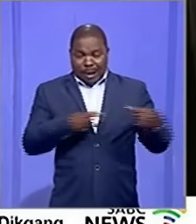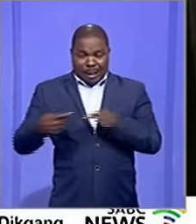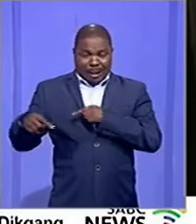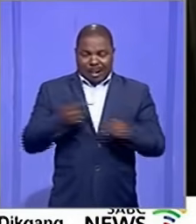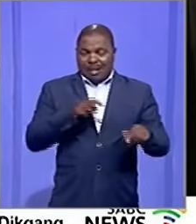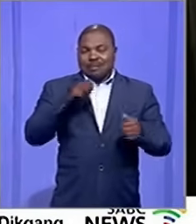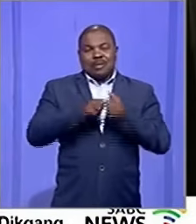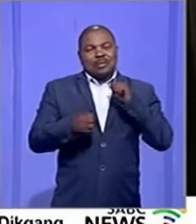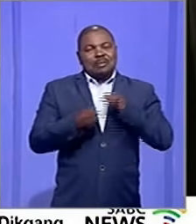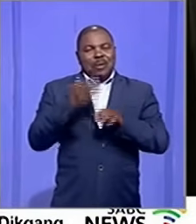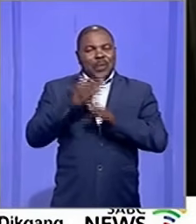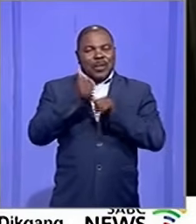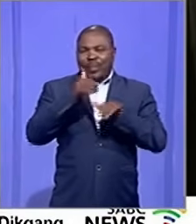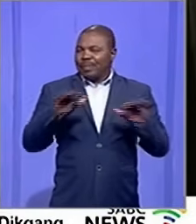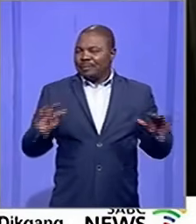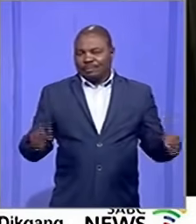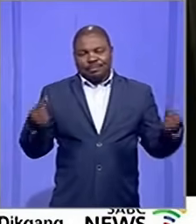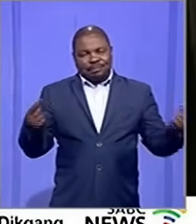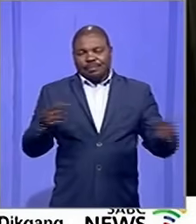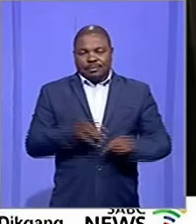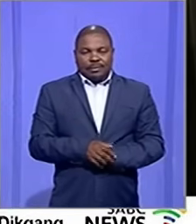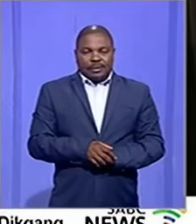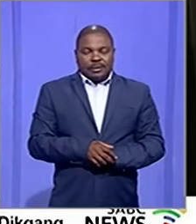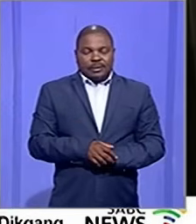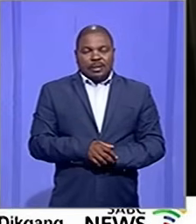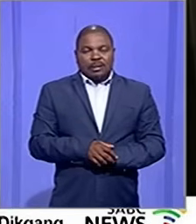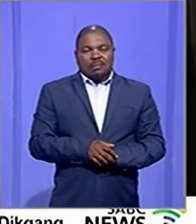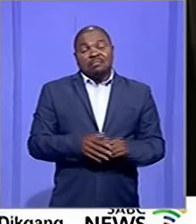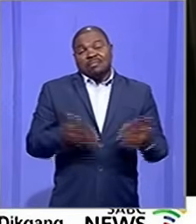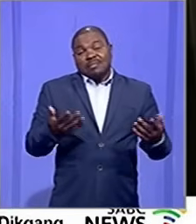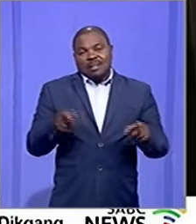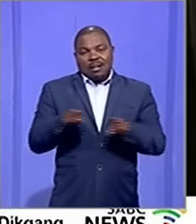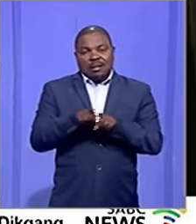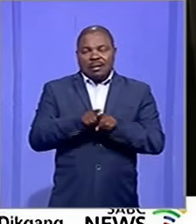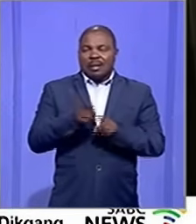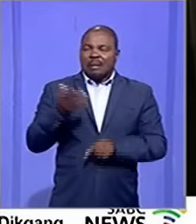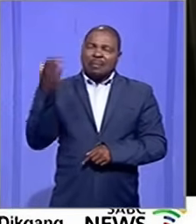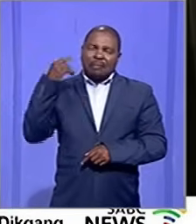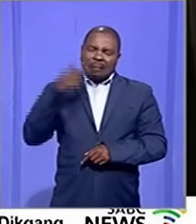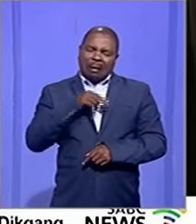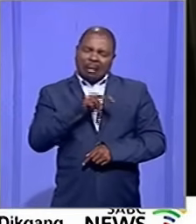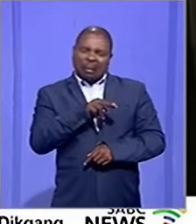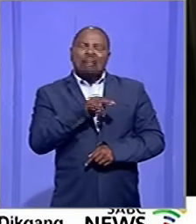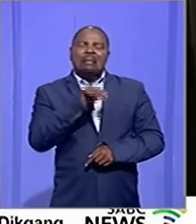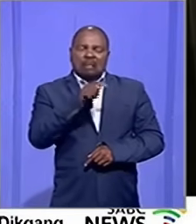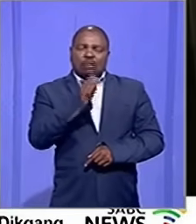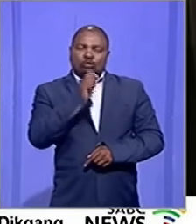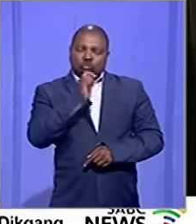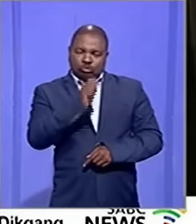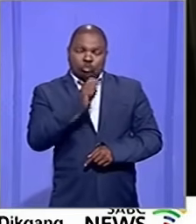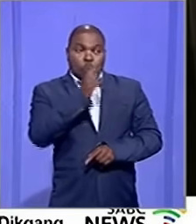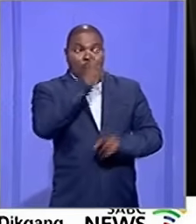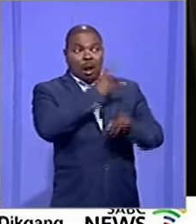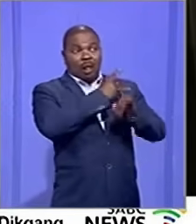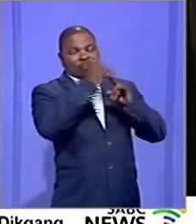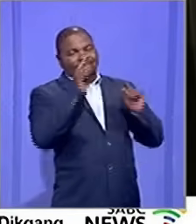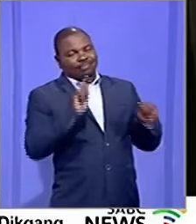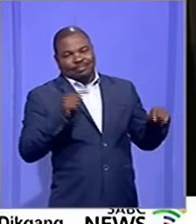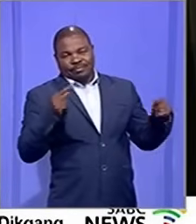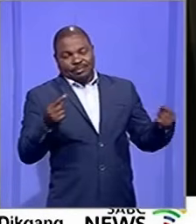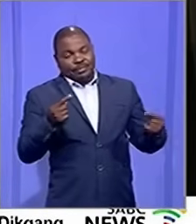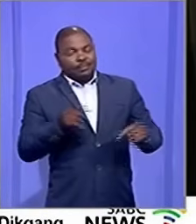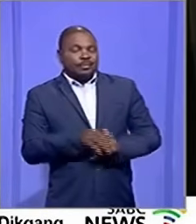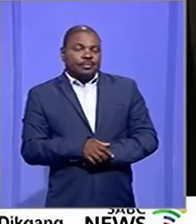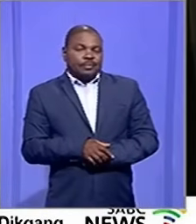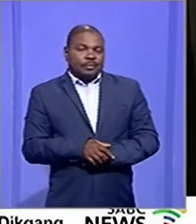sebetse hantle fela sena se tloa se bonahetse go tloa qalong hore se tla etsahala